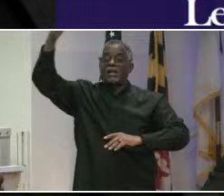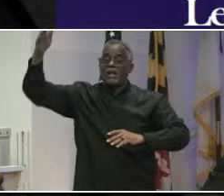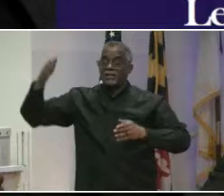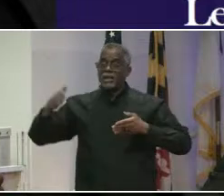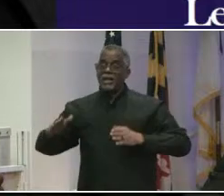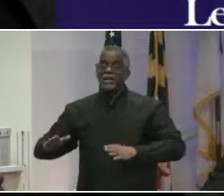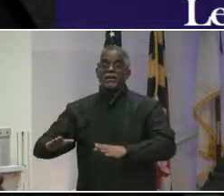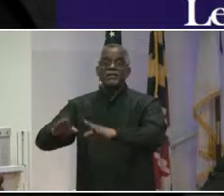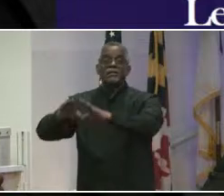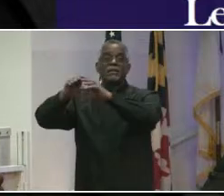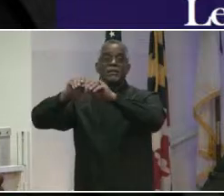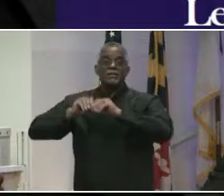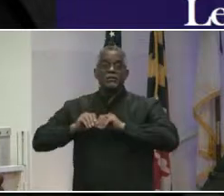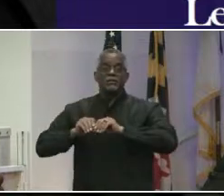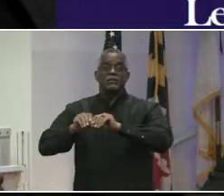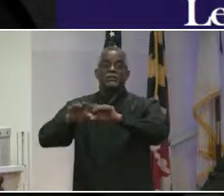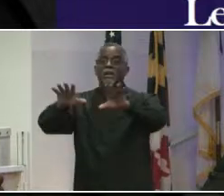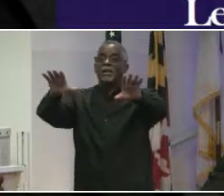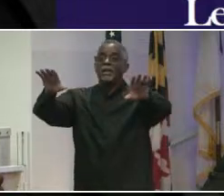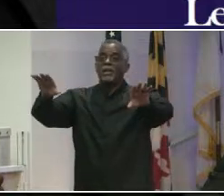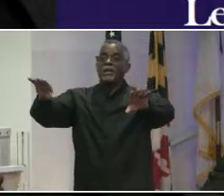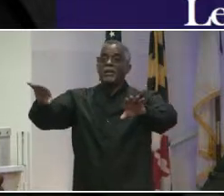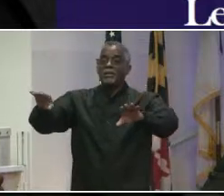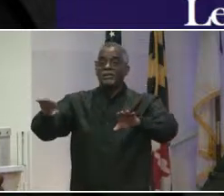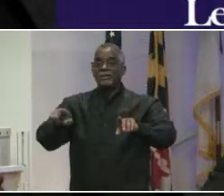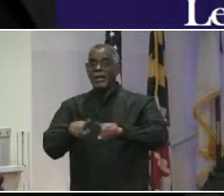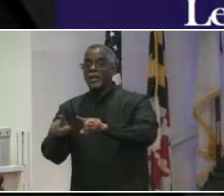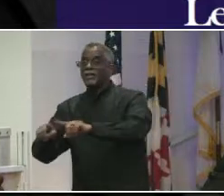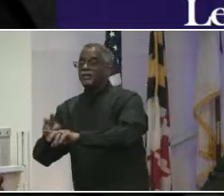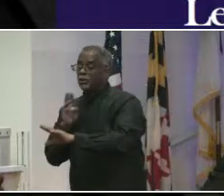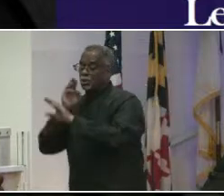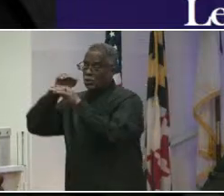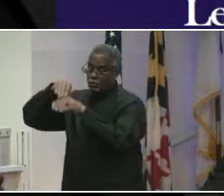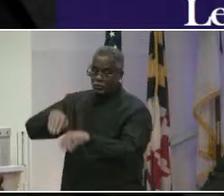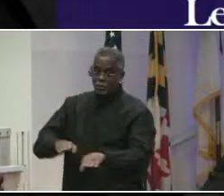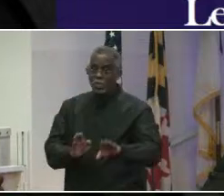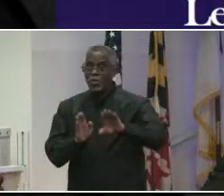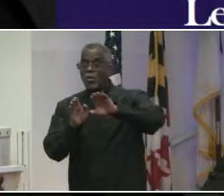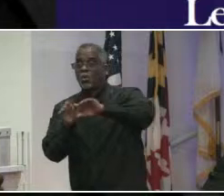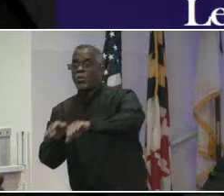lifting stars. Let us resound loud as the